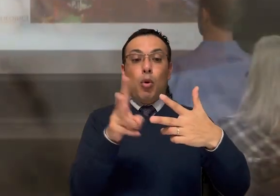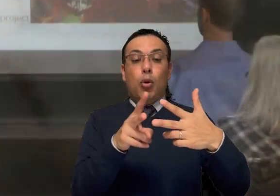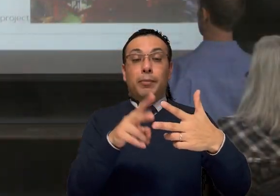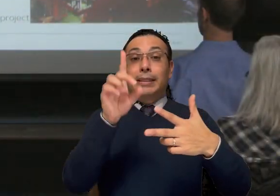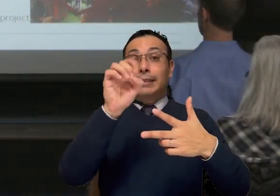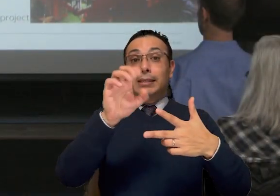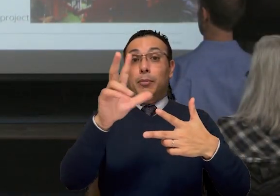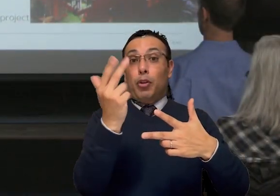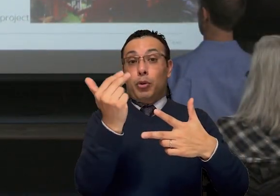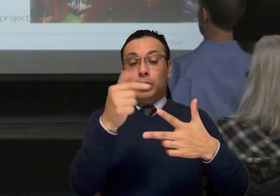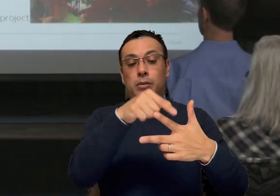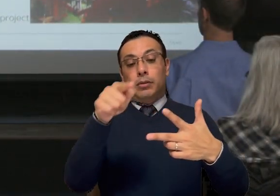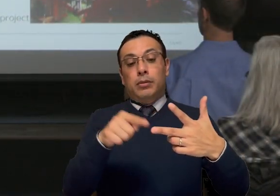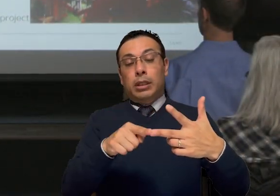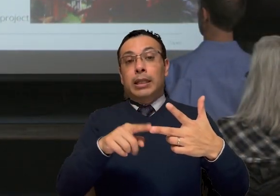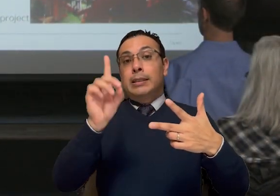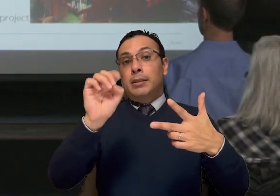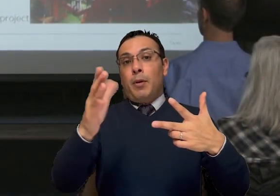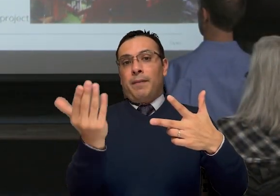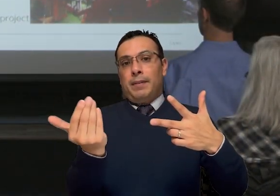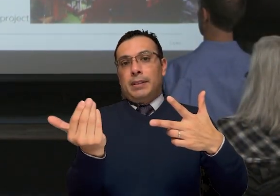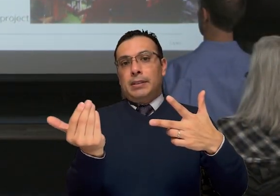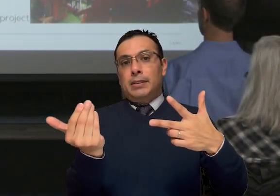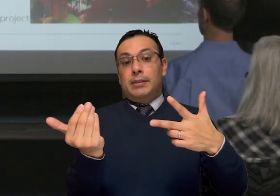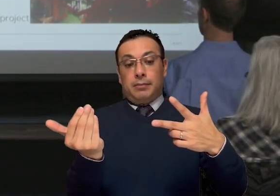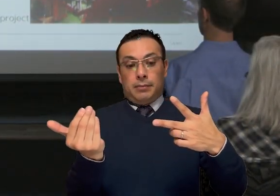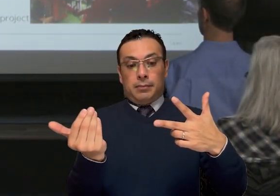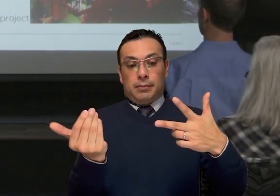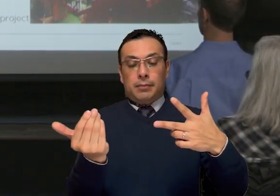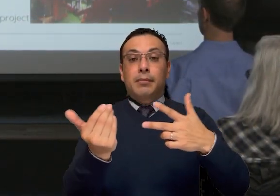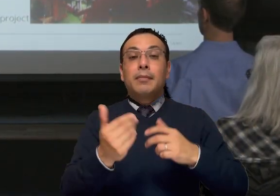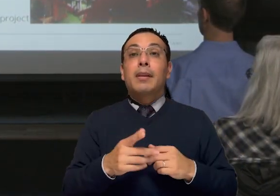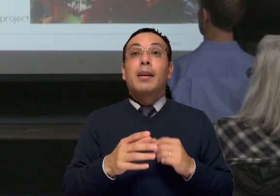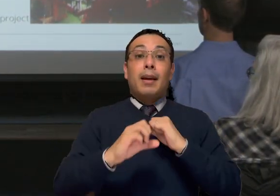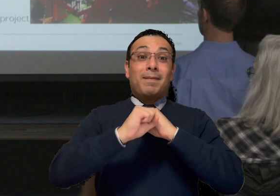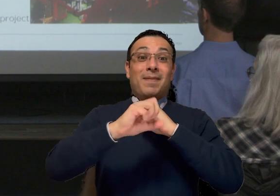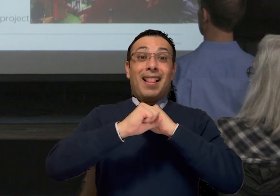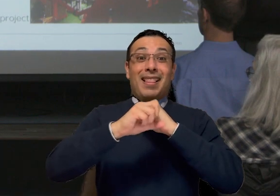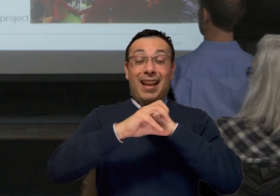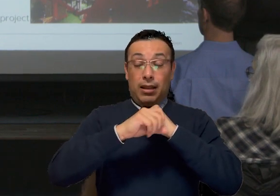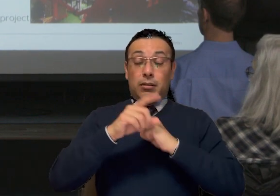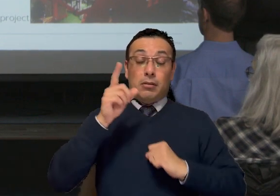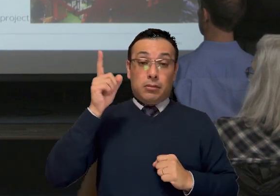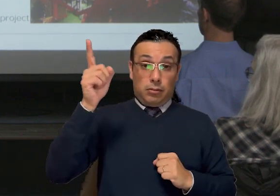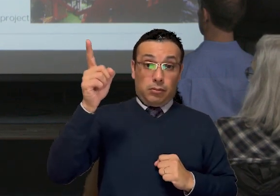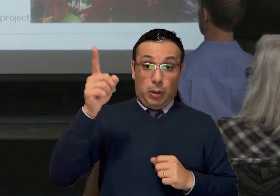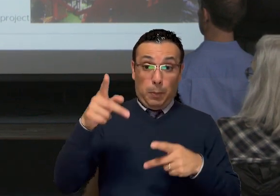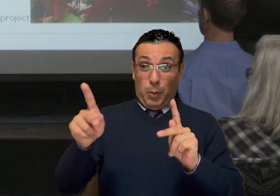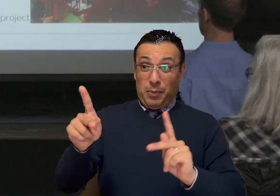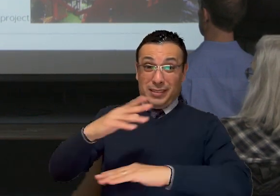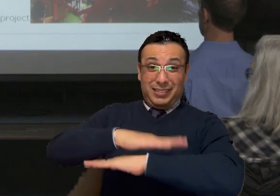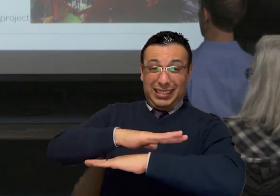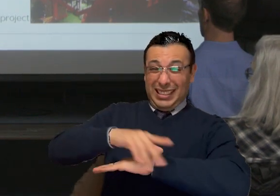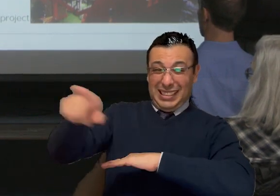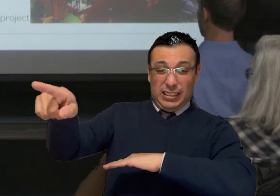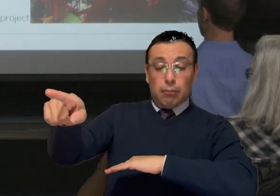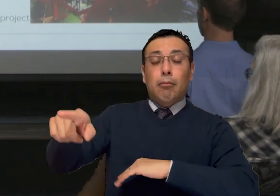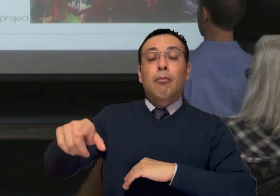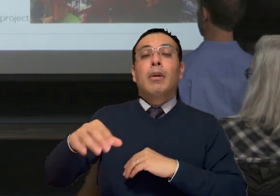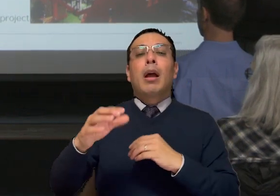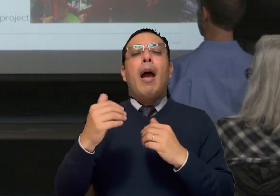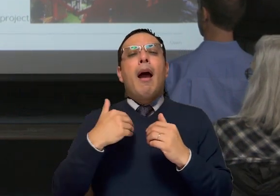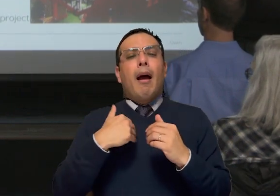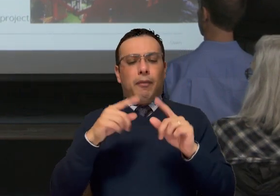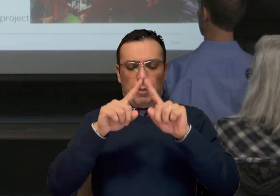15th. And on the flyer that we'll have at the permitting station, again, there's additional information on how you can register to participate